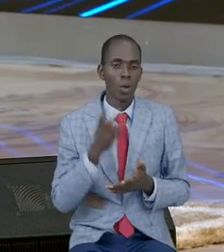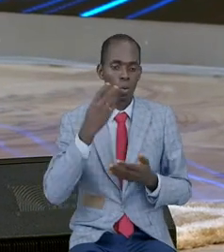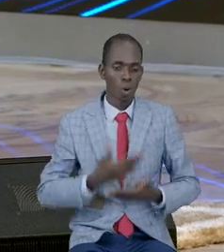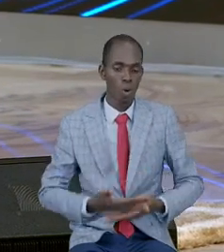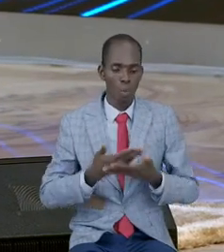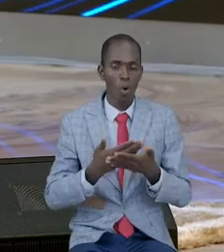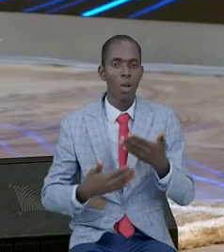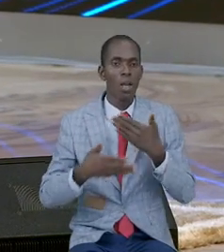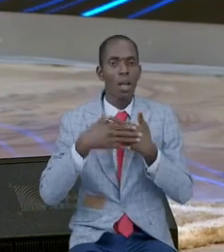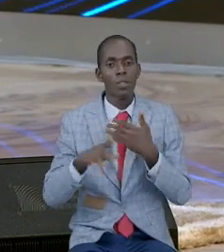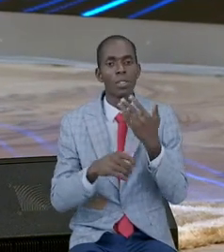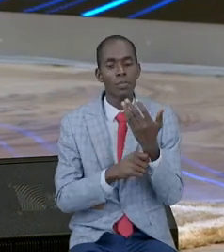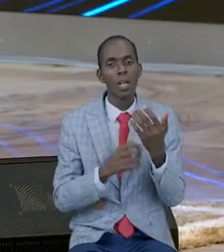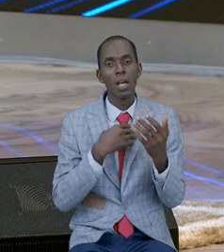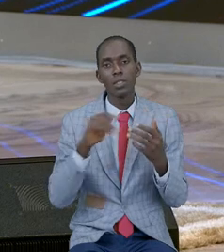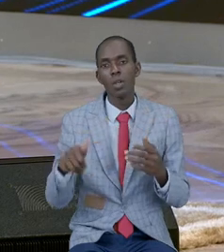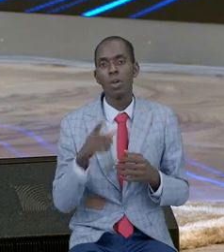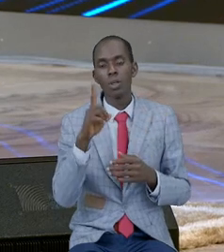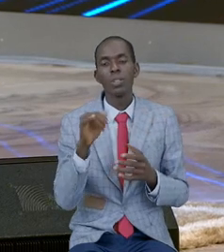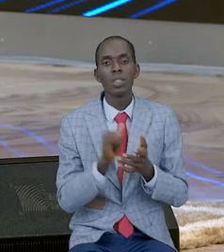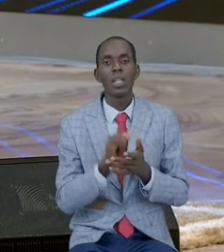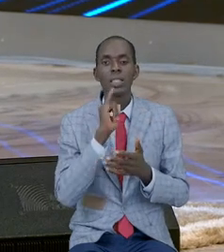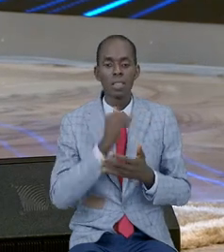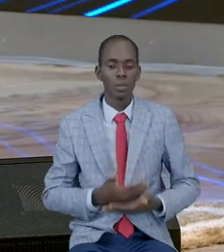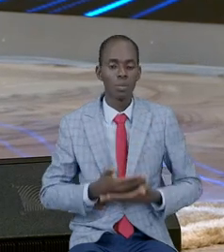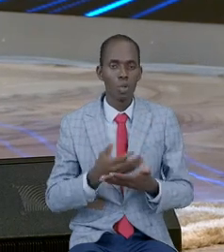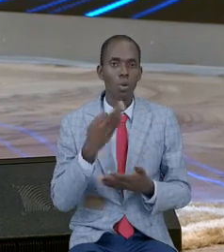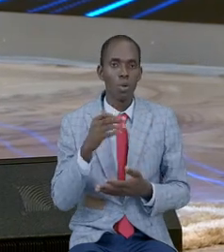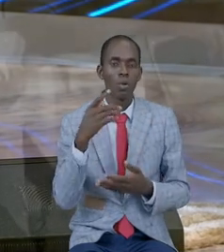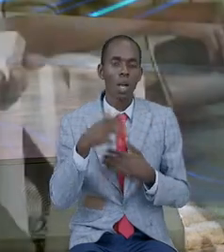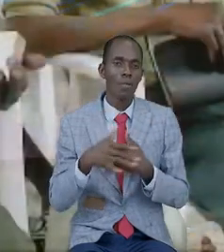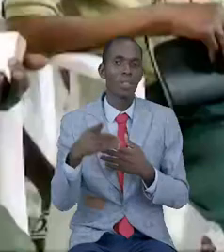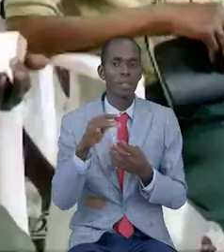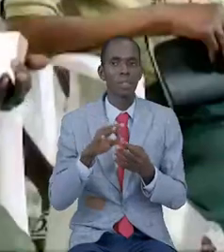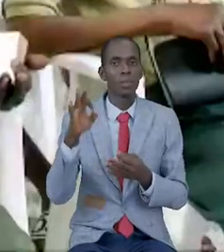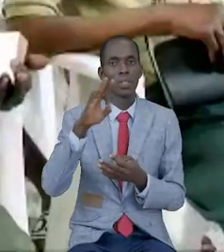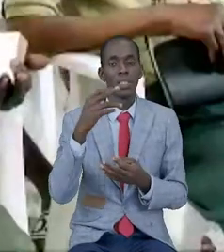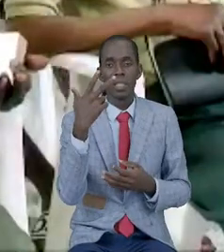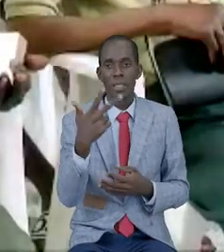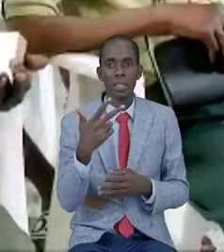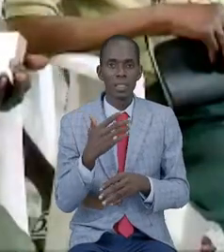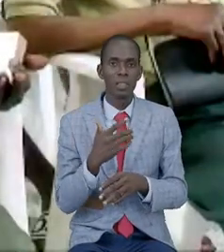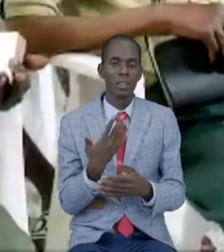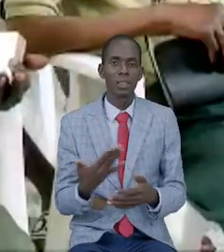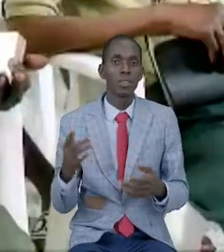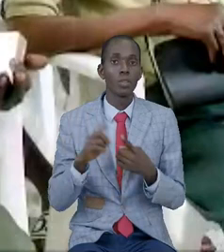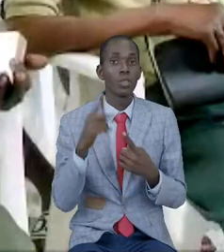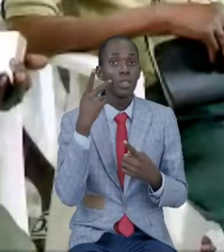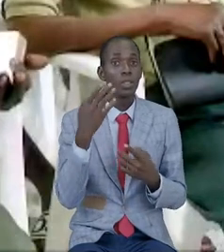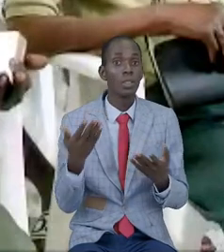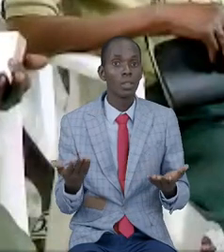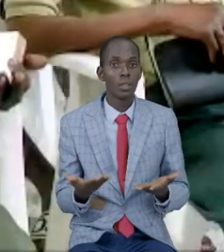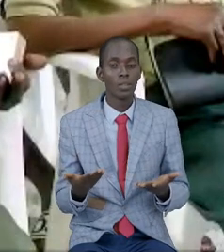saucy about the one that was born after the spirit three things we're looking at here number